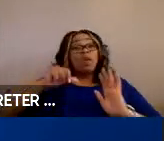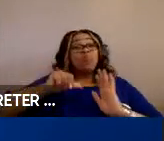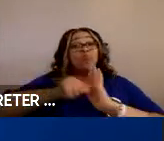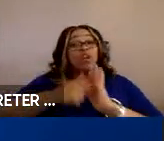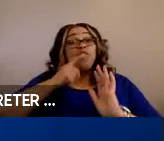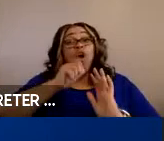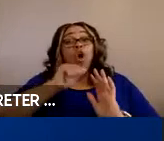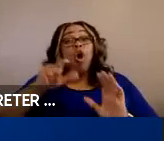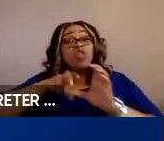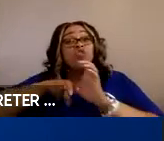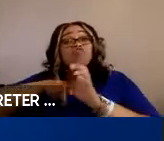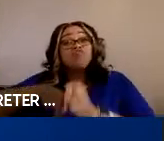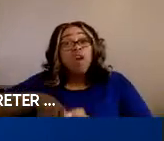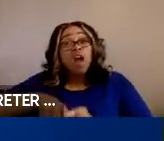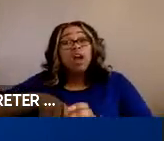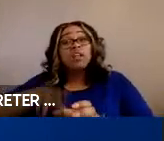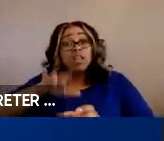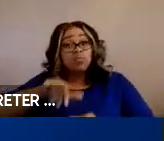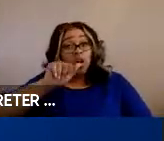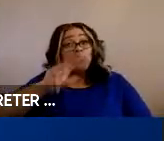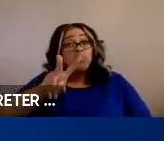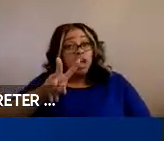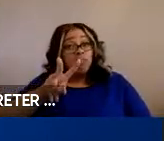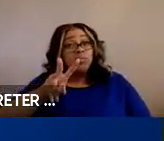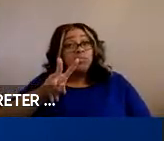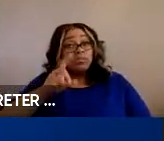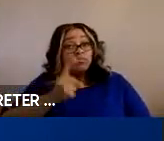of the riders was that it was an autonomous vehicle?